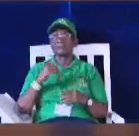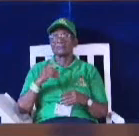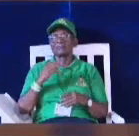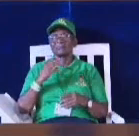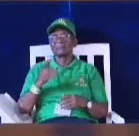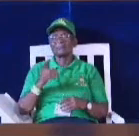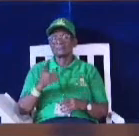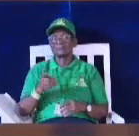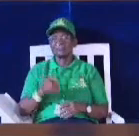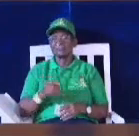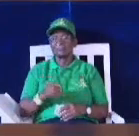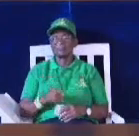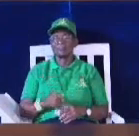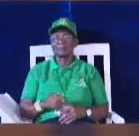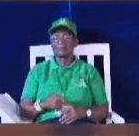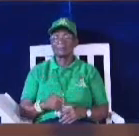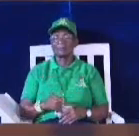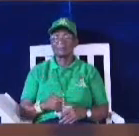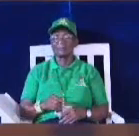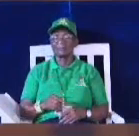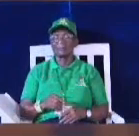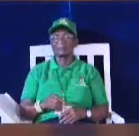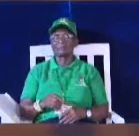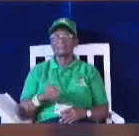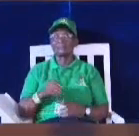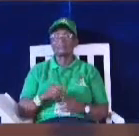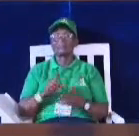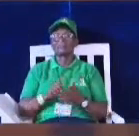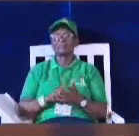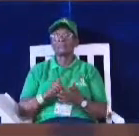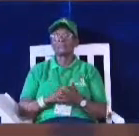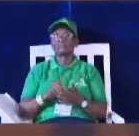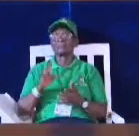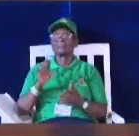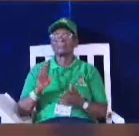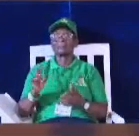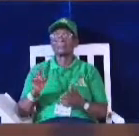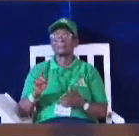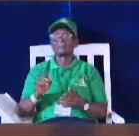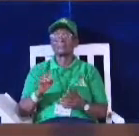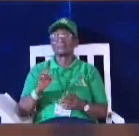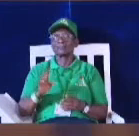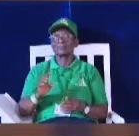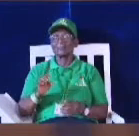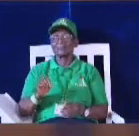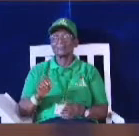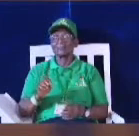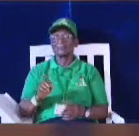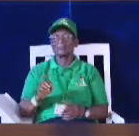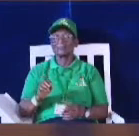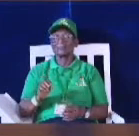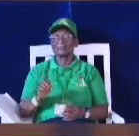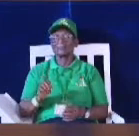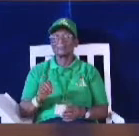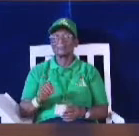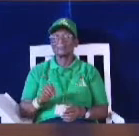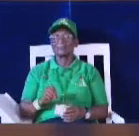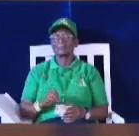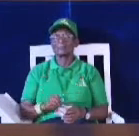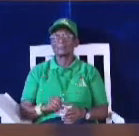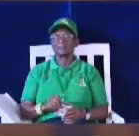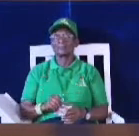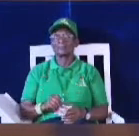In Luke chapter 17, from verse 11 to 19, Luke 17, 11 to 19, Jesus